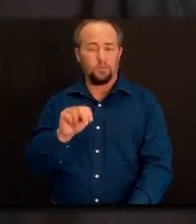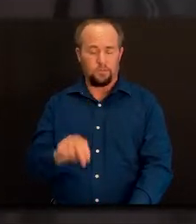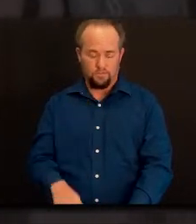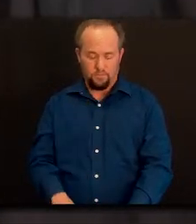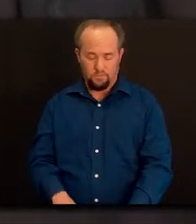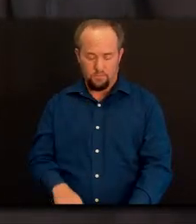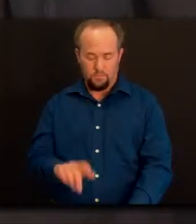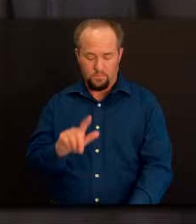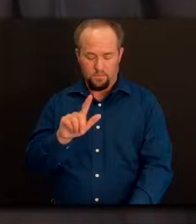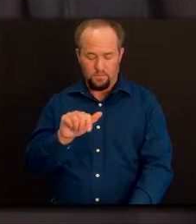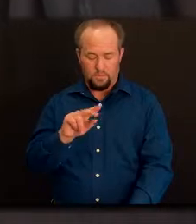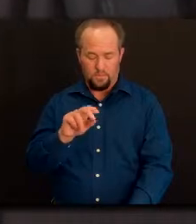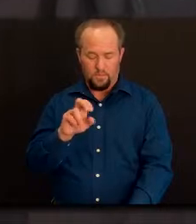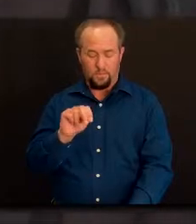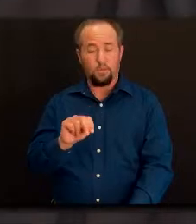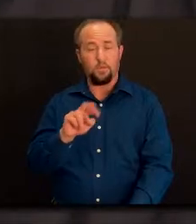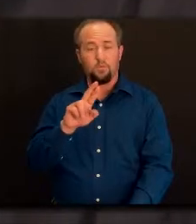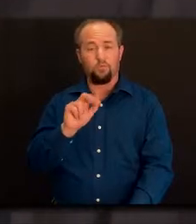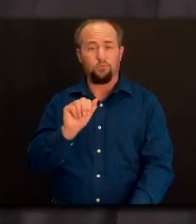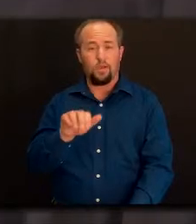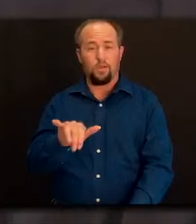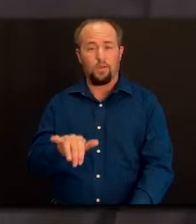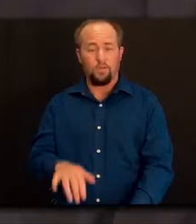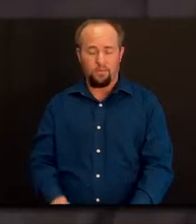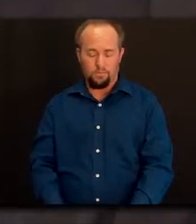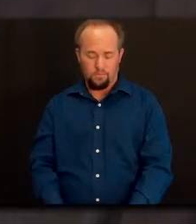Landon Thomas Ray.